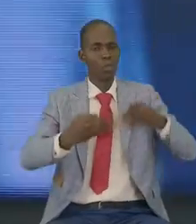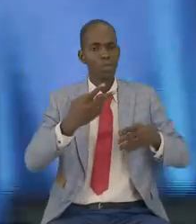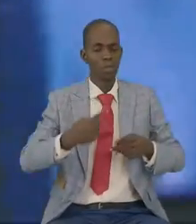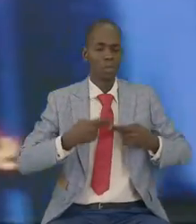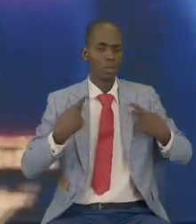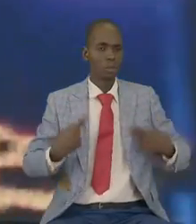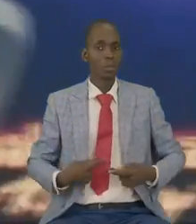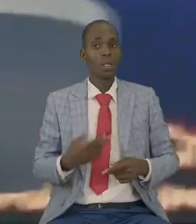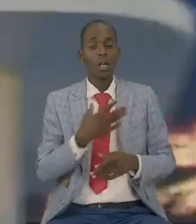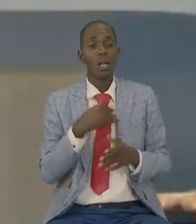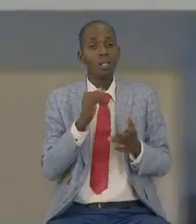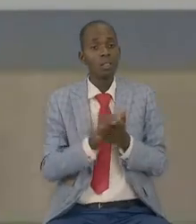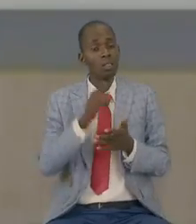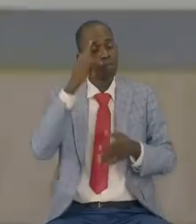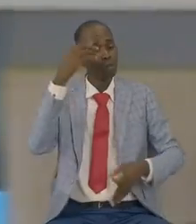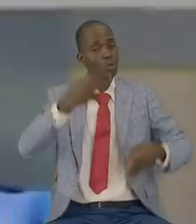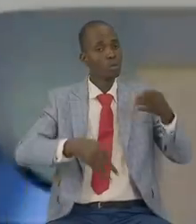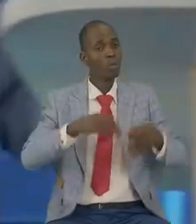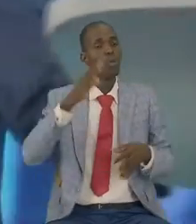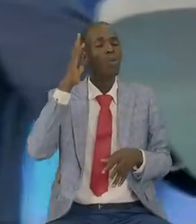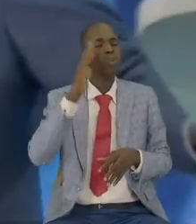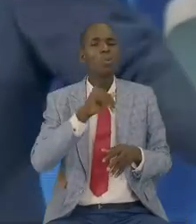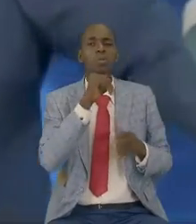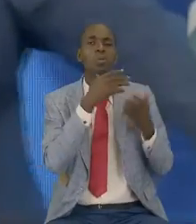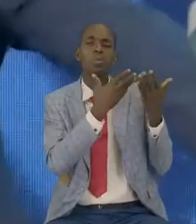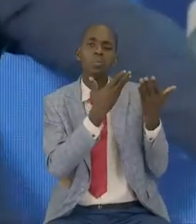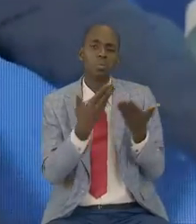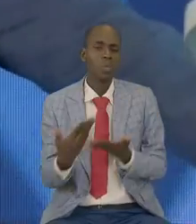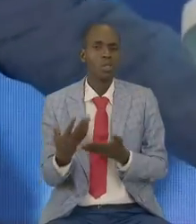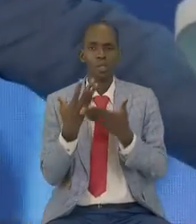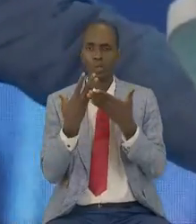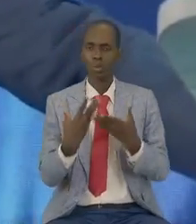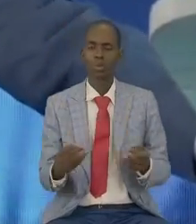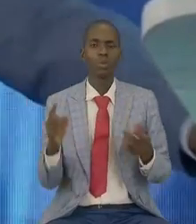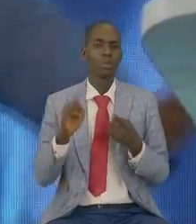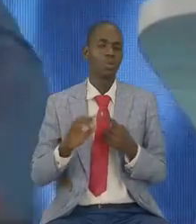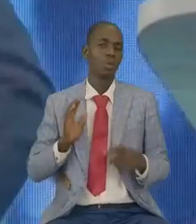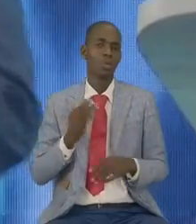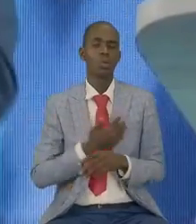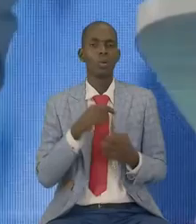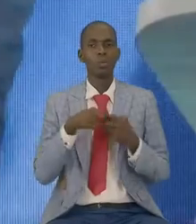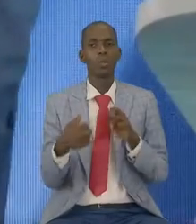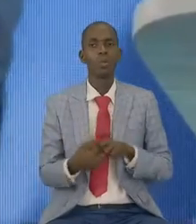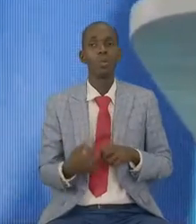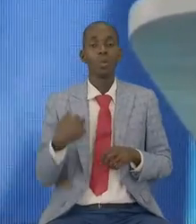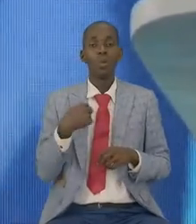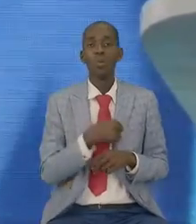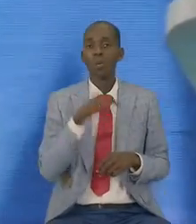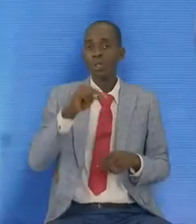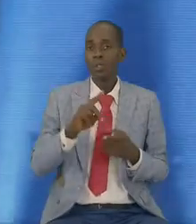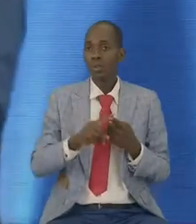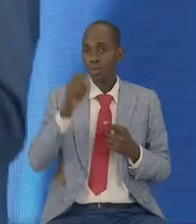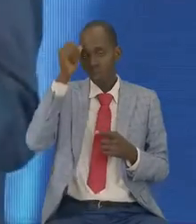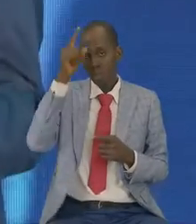that judgment will not bring solution to our problems. We need to understand, we did